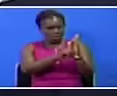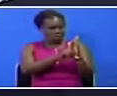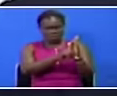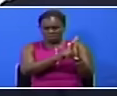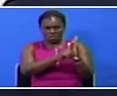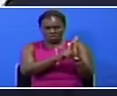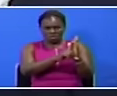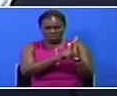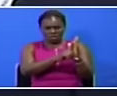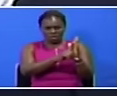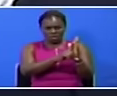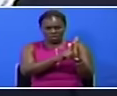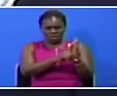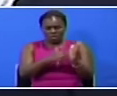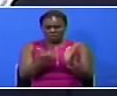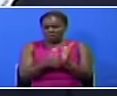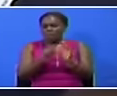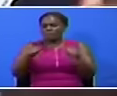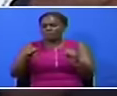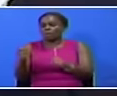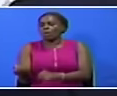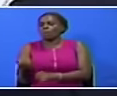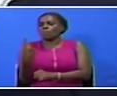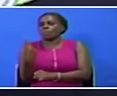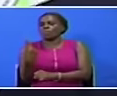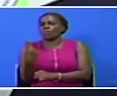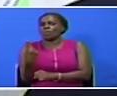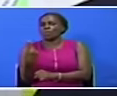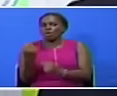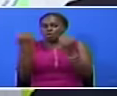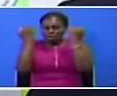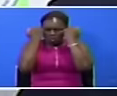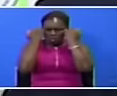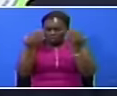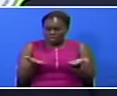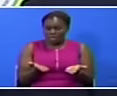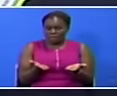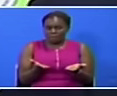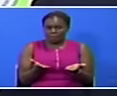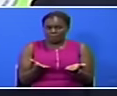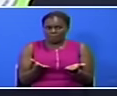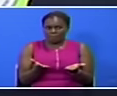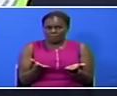of anarchy. And I think if the court pronounces itself on these provisions,